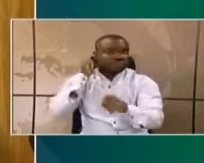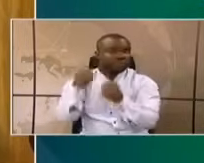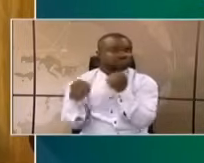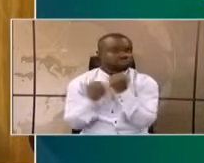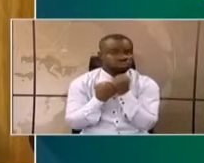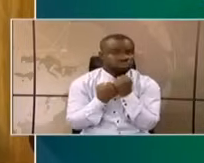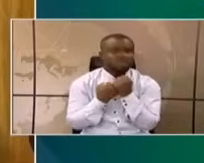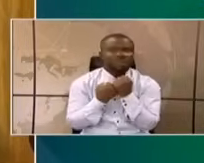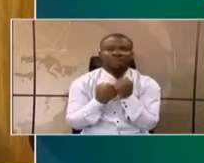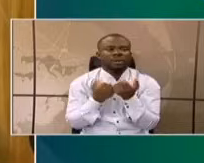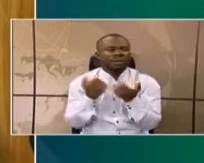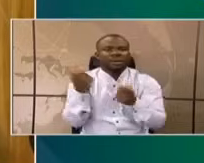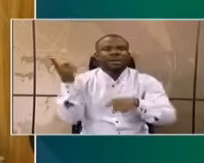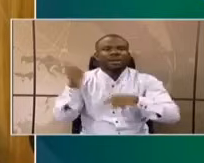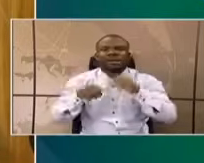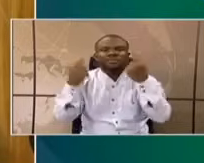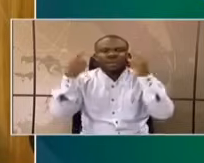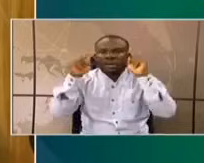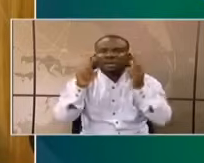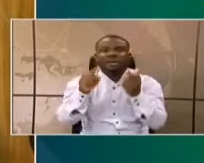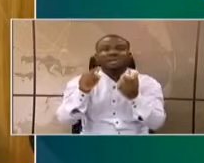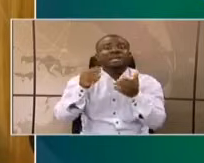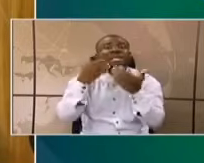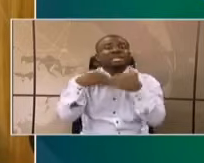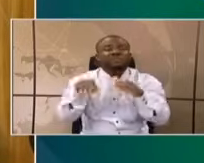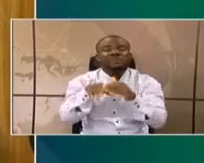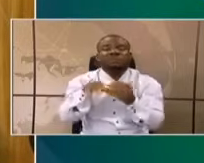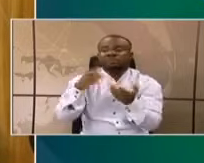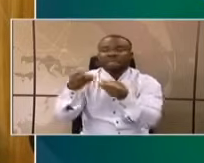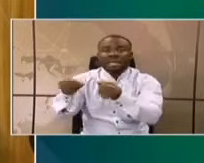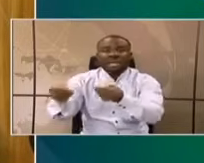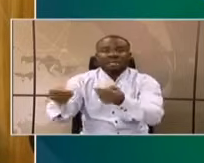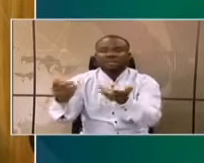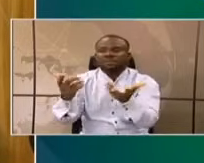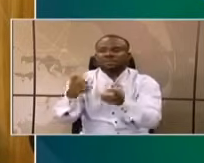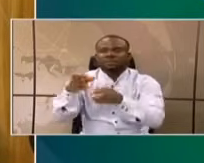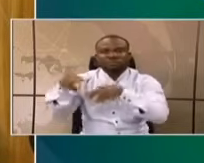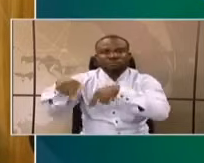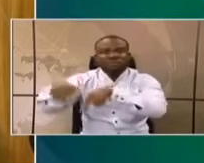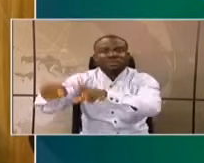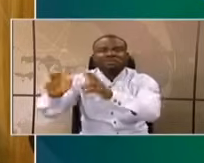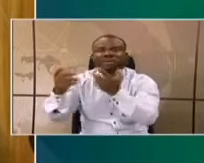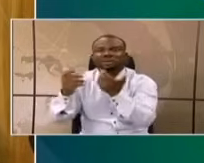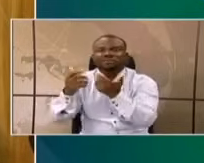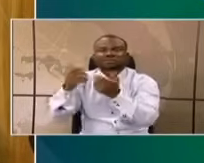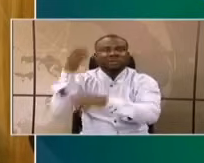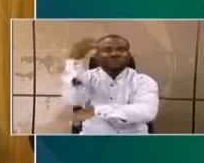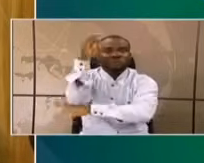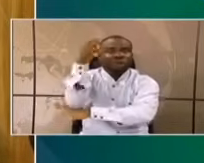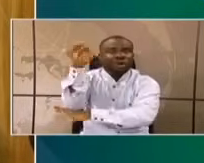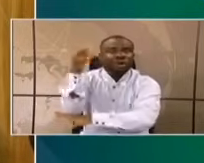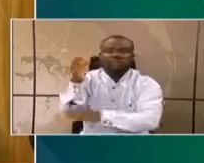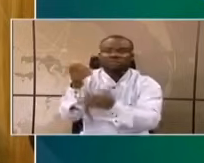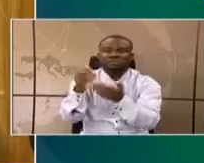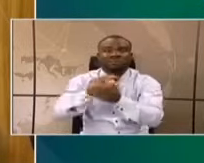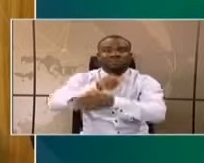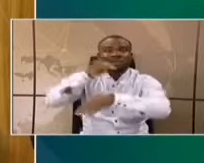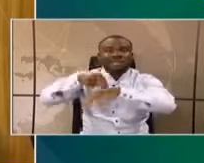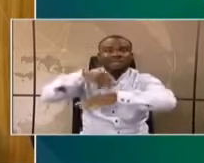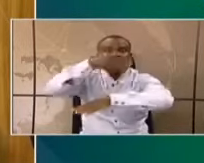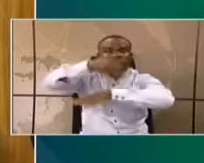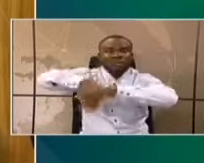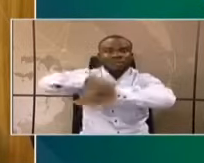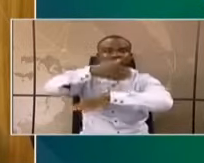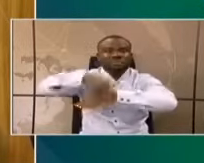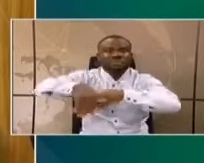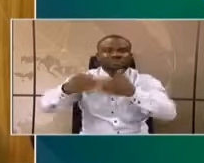waters, even forests. They don't know national boundaries. They run across